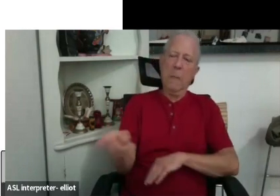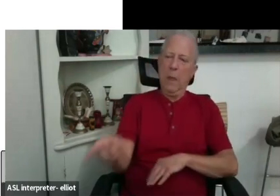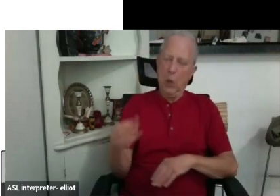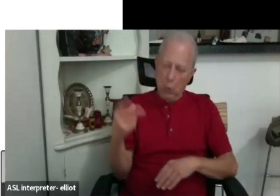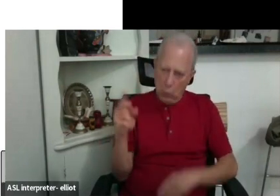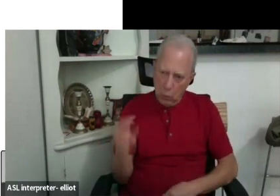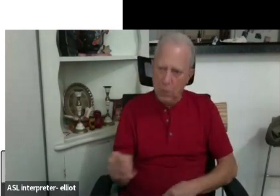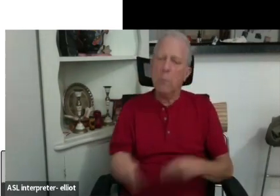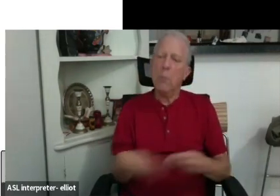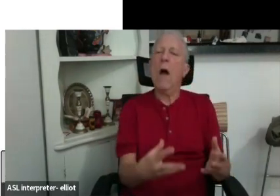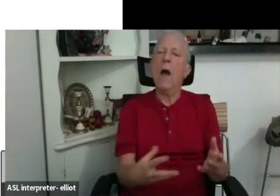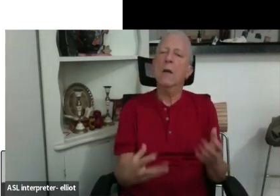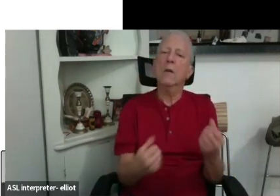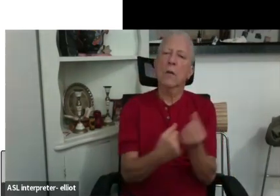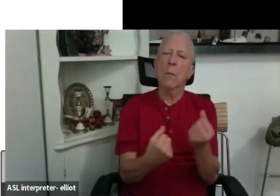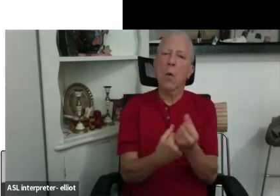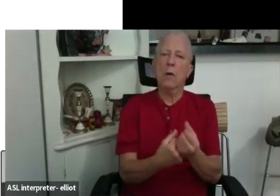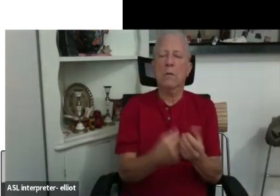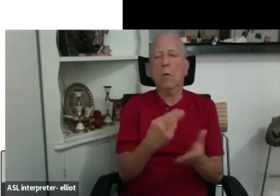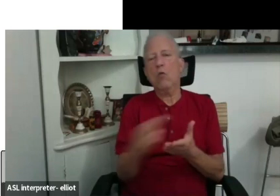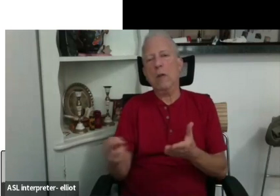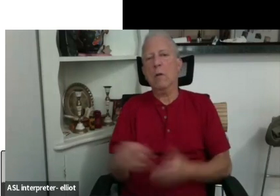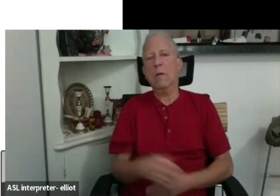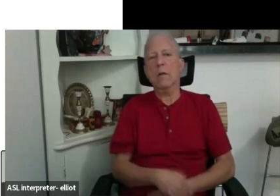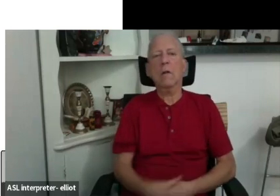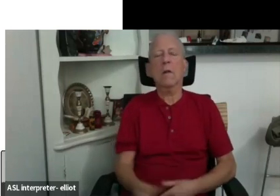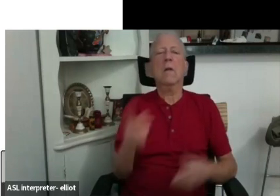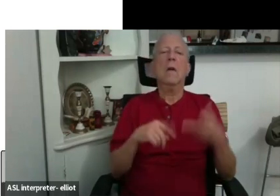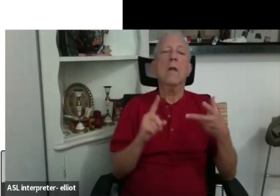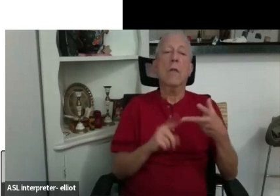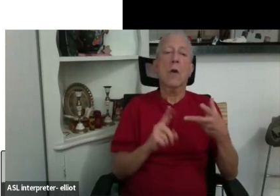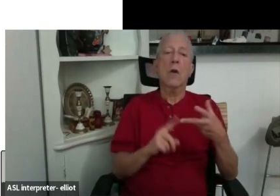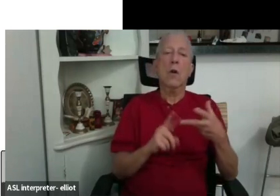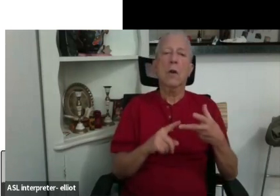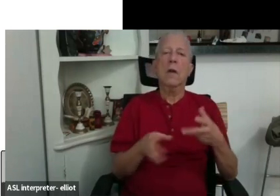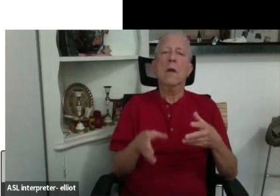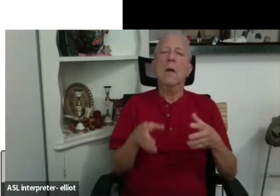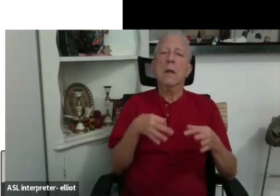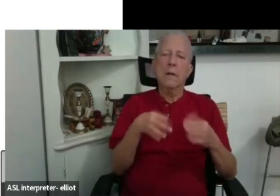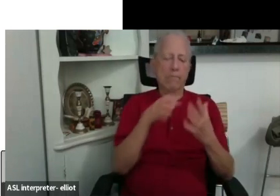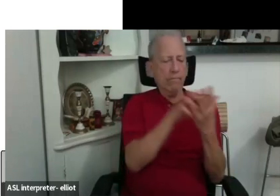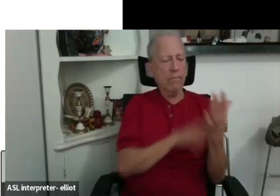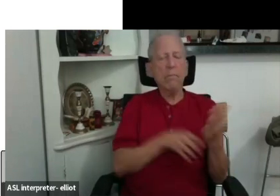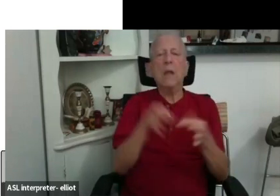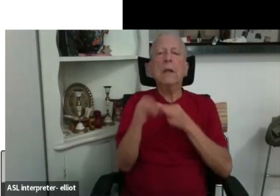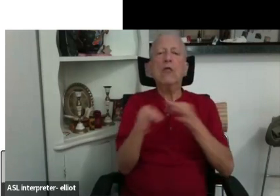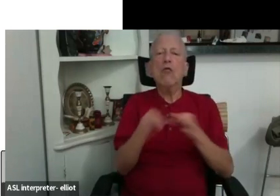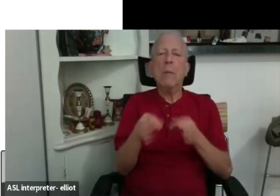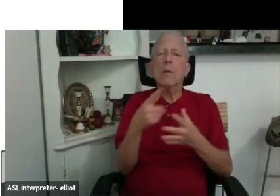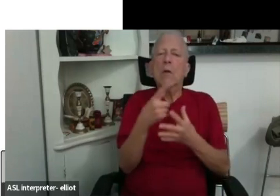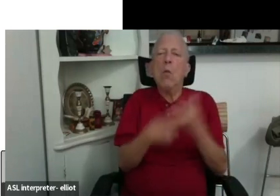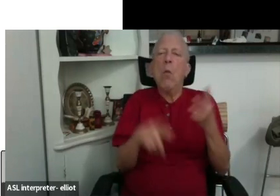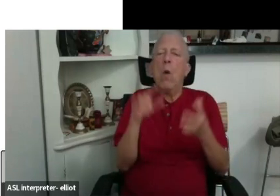or resources to. And then the third one is a description of what that